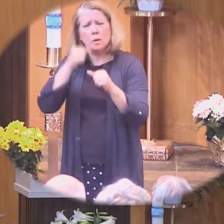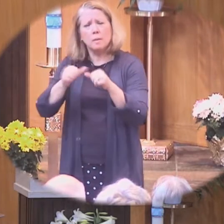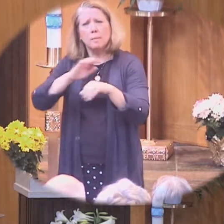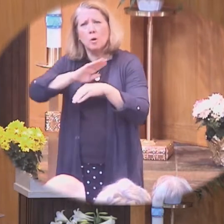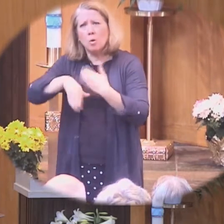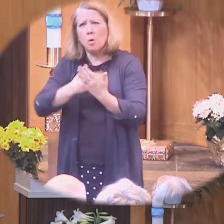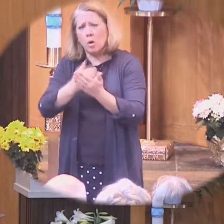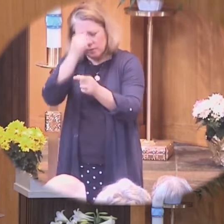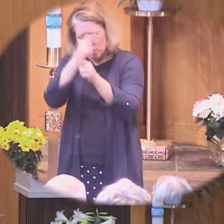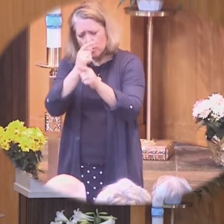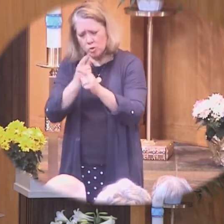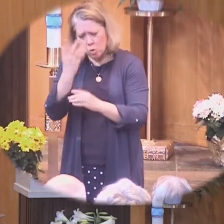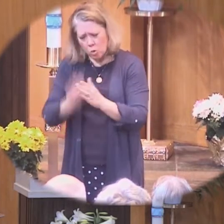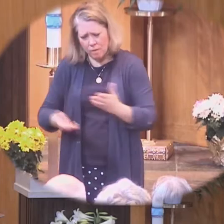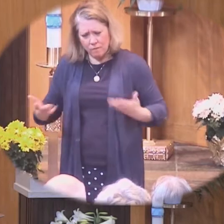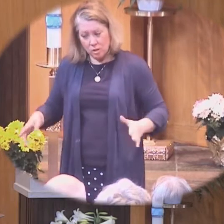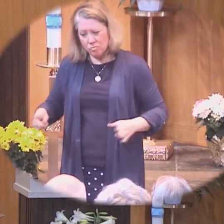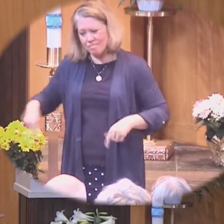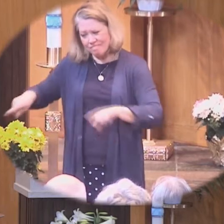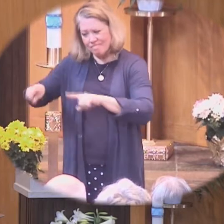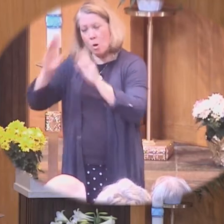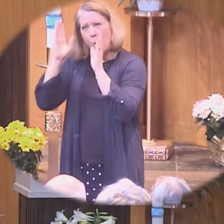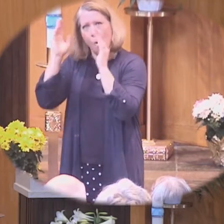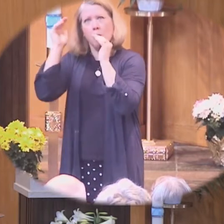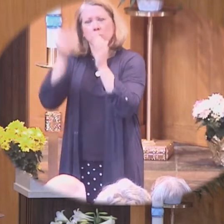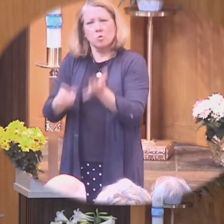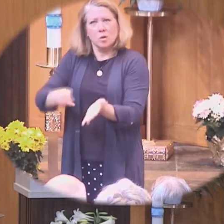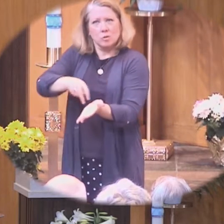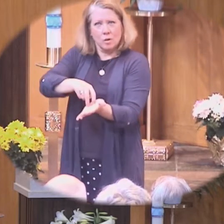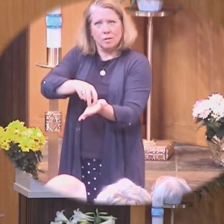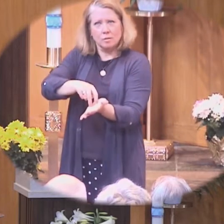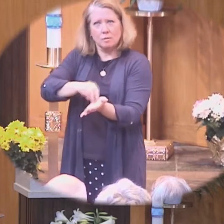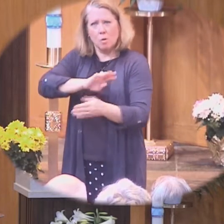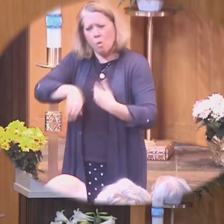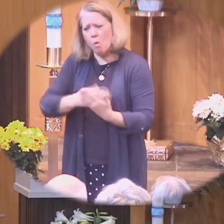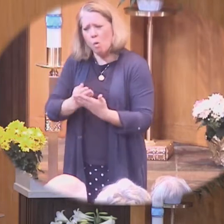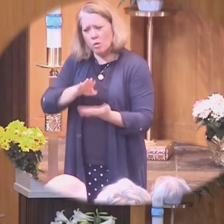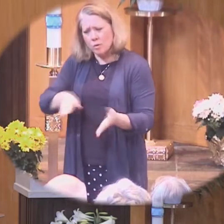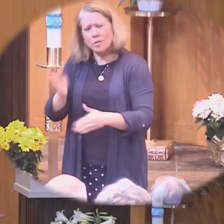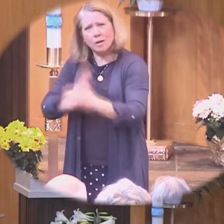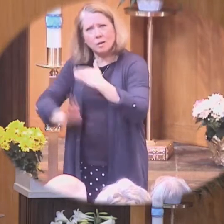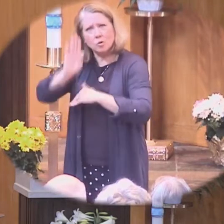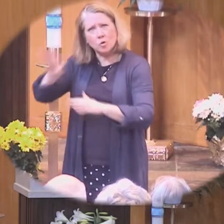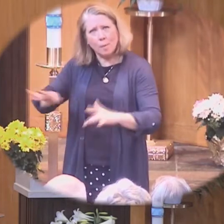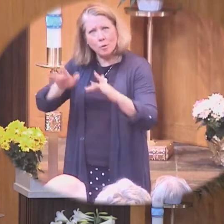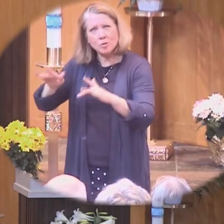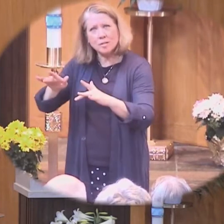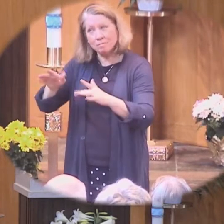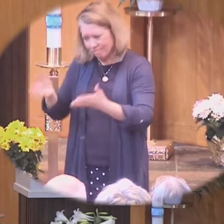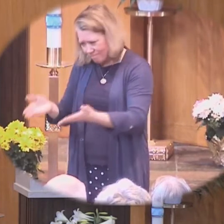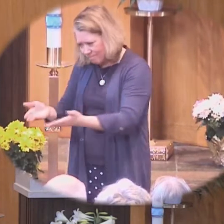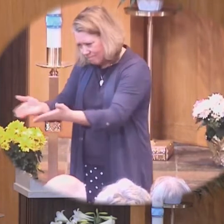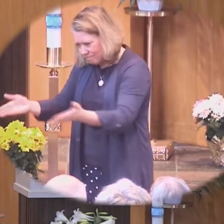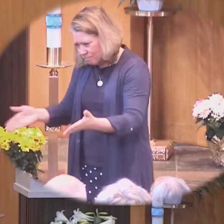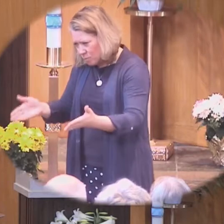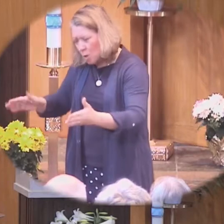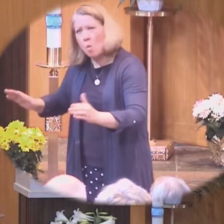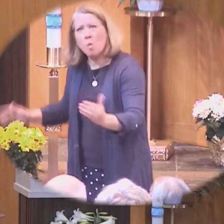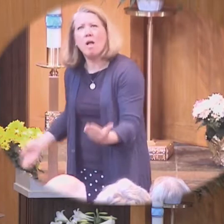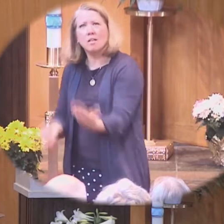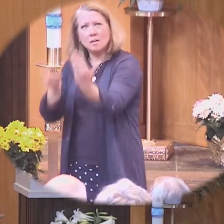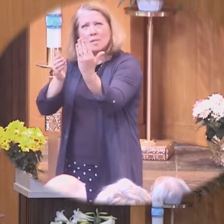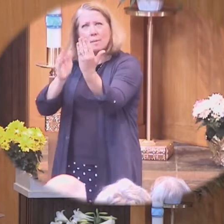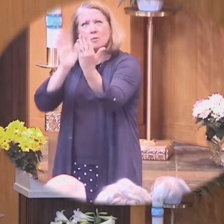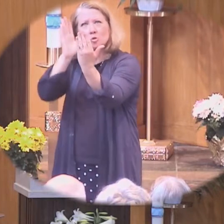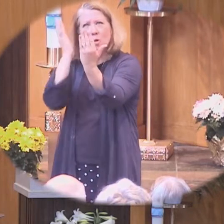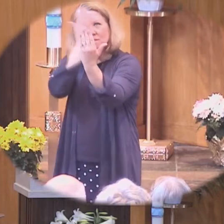fallen asleep in the hope of the resurrection, and all who have died in your mercy. Welcome them into the light of your face. Have